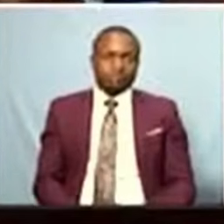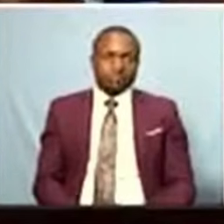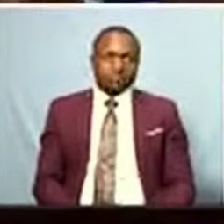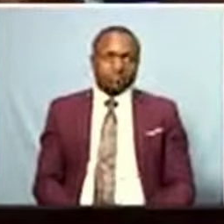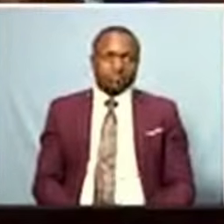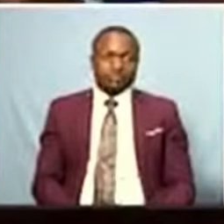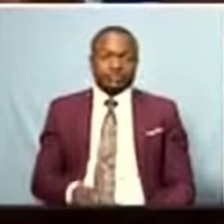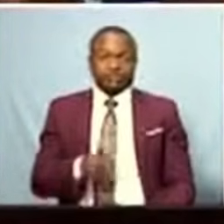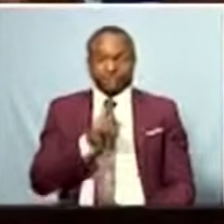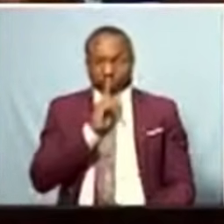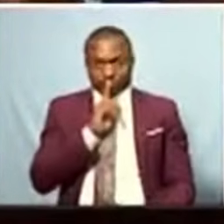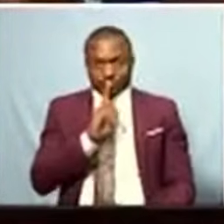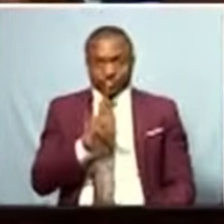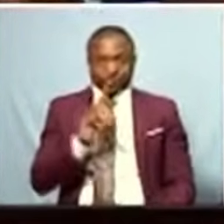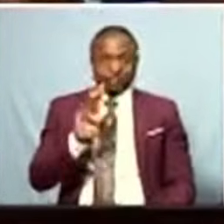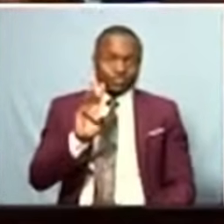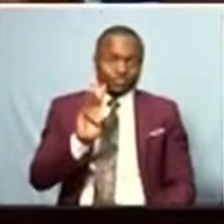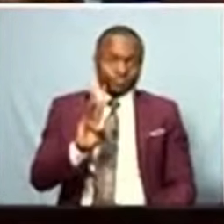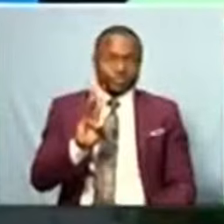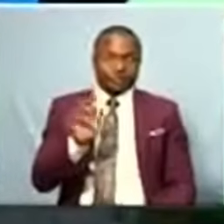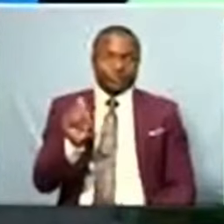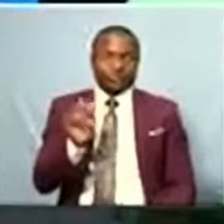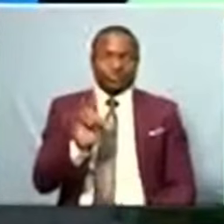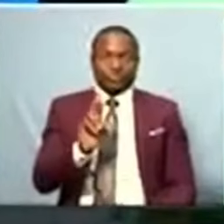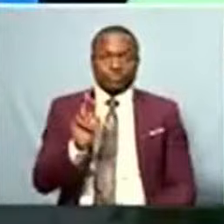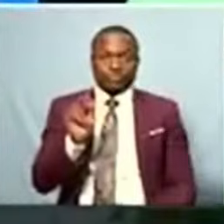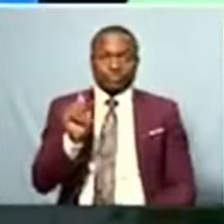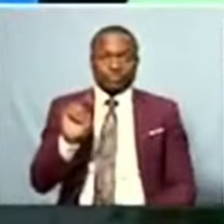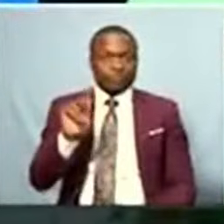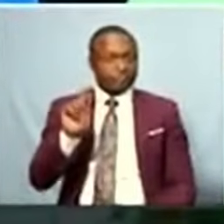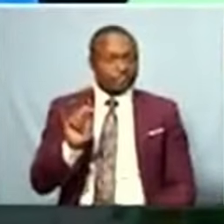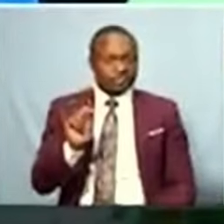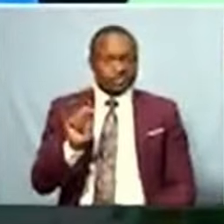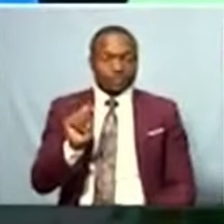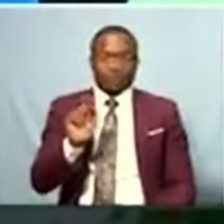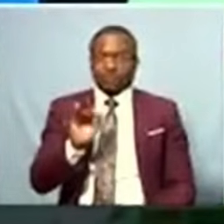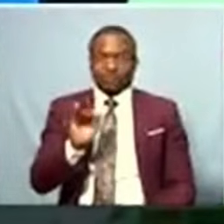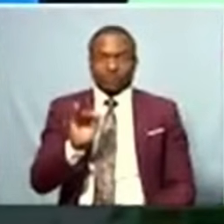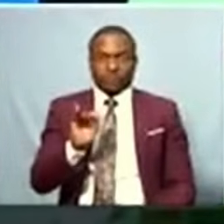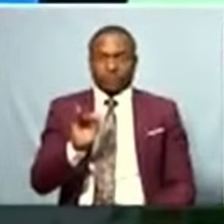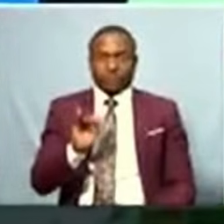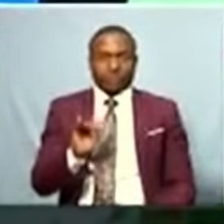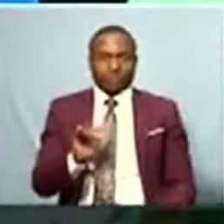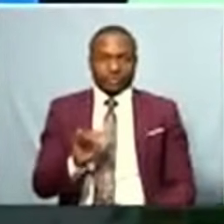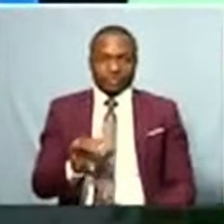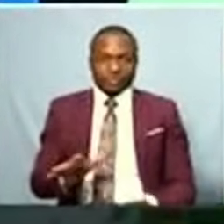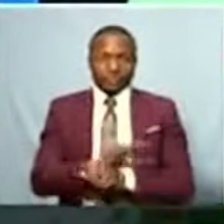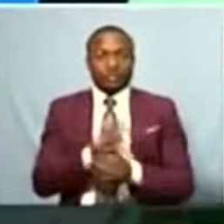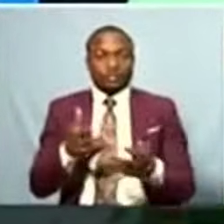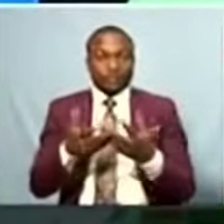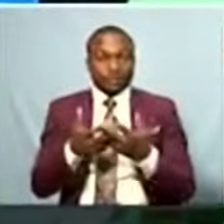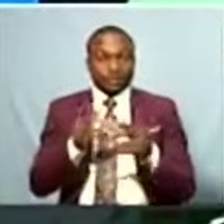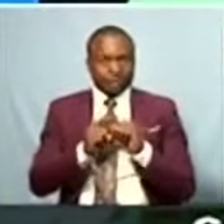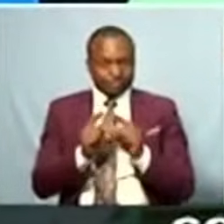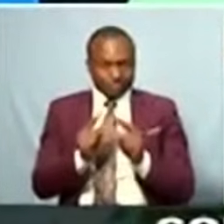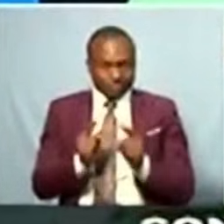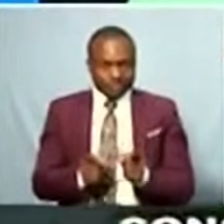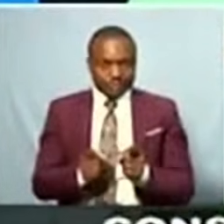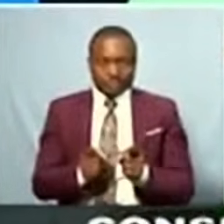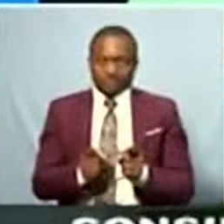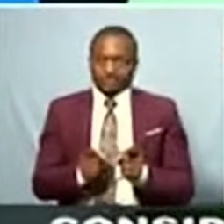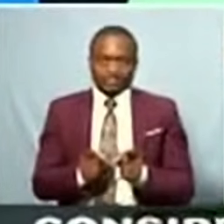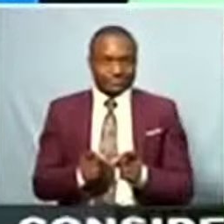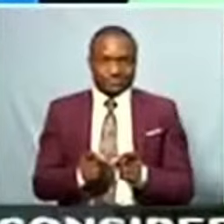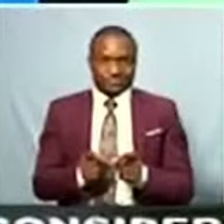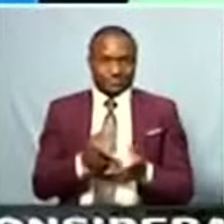It's true for the warranty to be the whole machine. I don't think components have different warranty, but I'll ask procurement